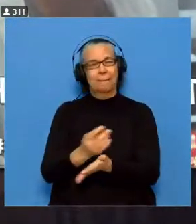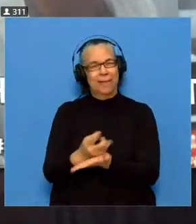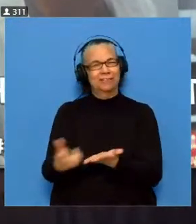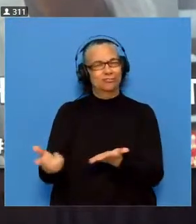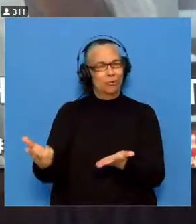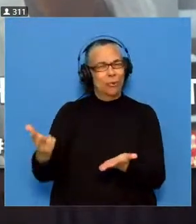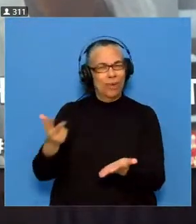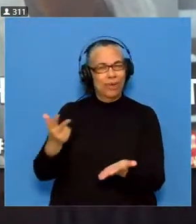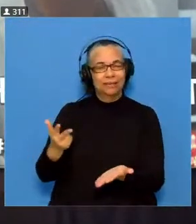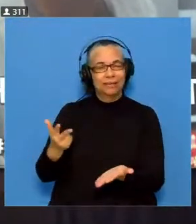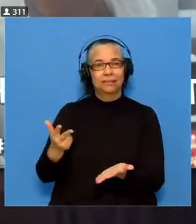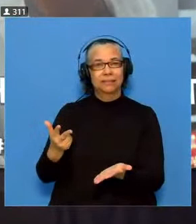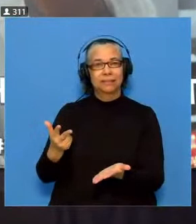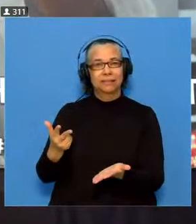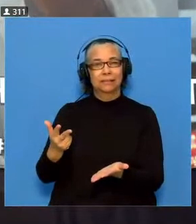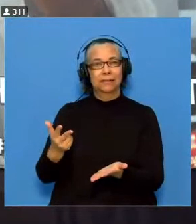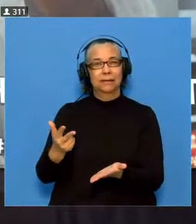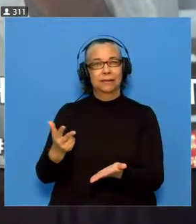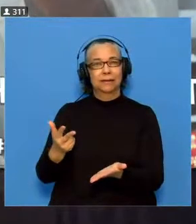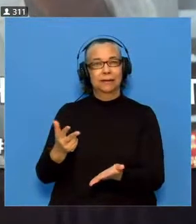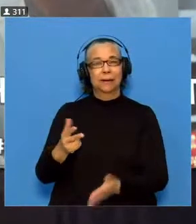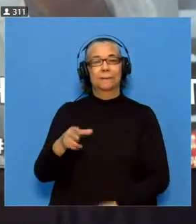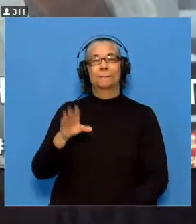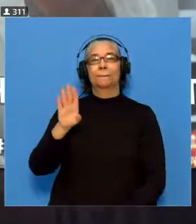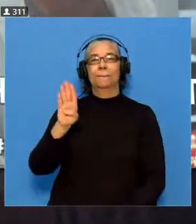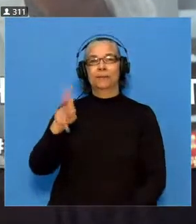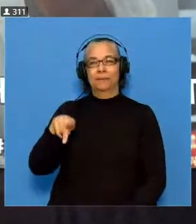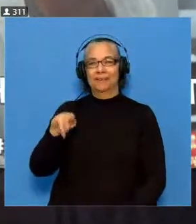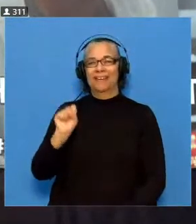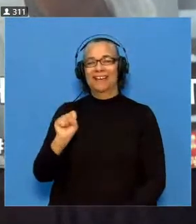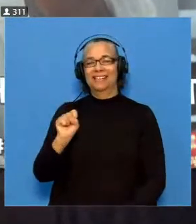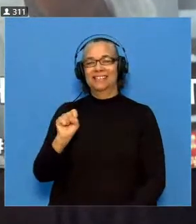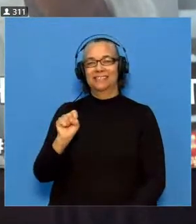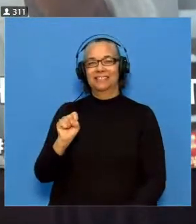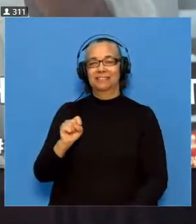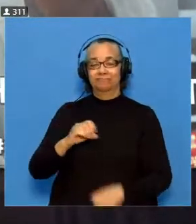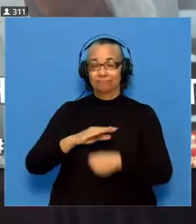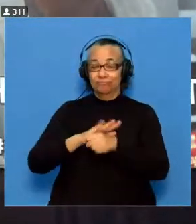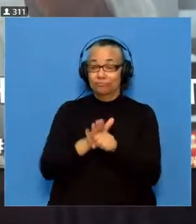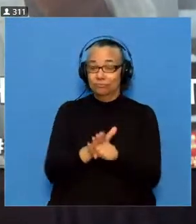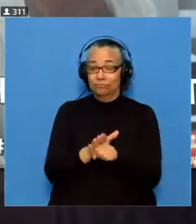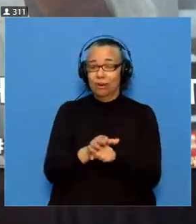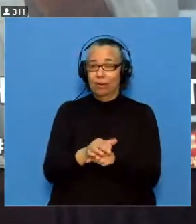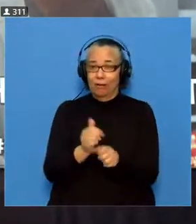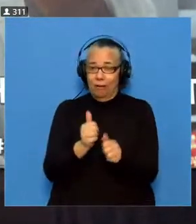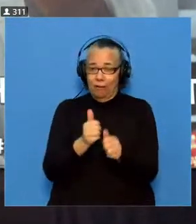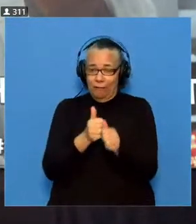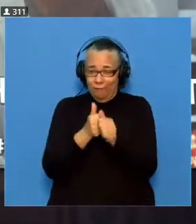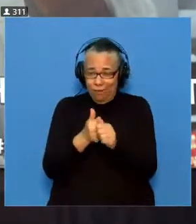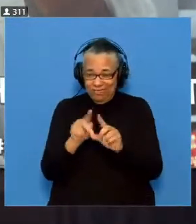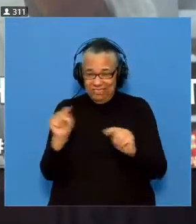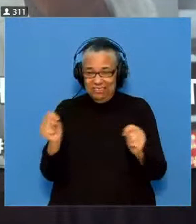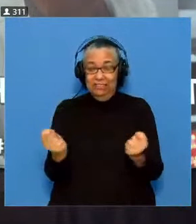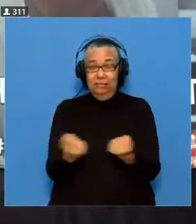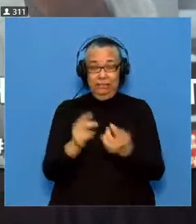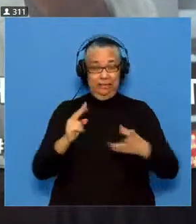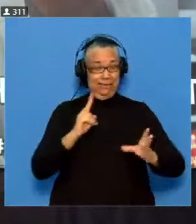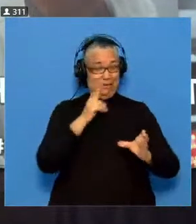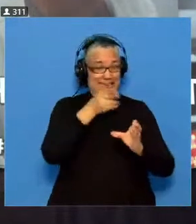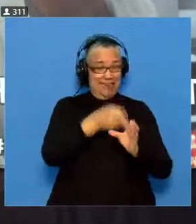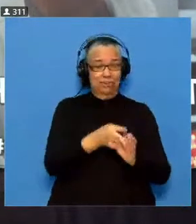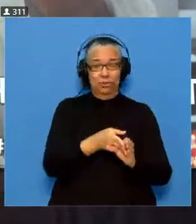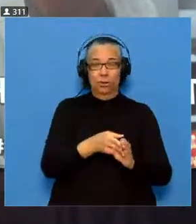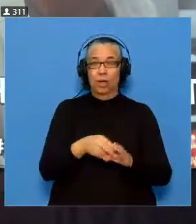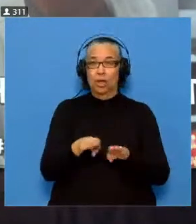the BPS, Bermuda Police Service, COVID-19 compliance team, in partnership with the Bermuda Reserve